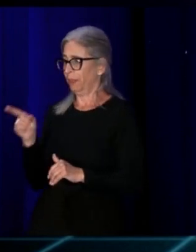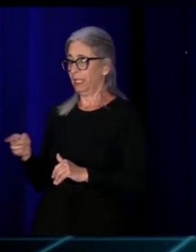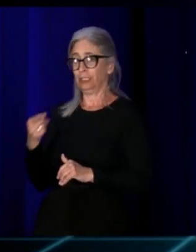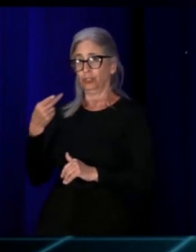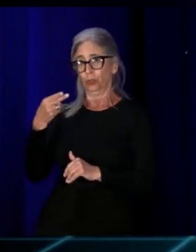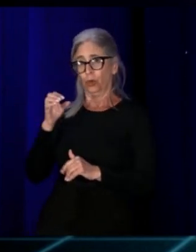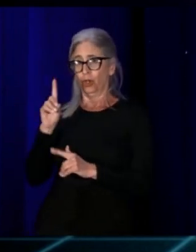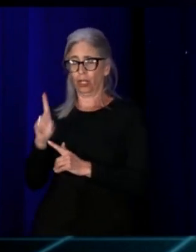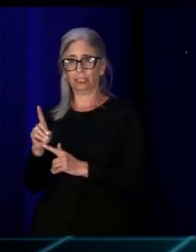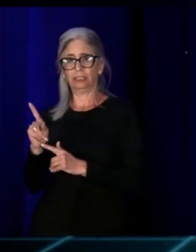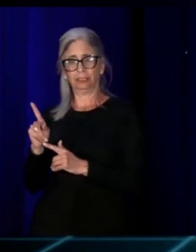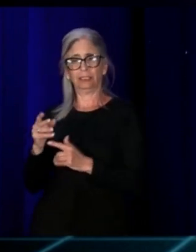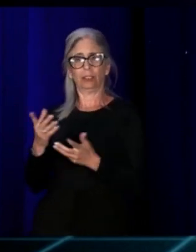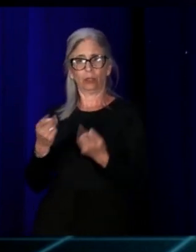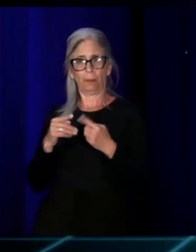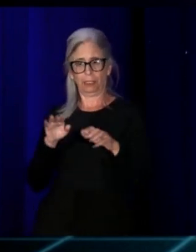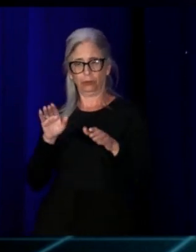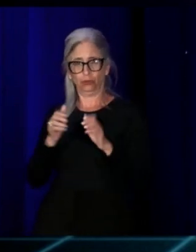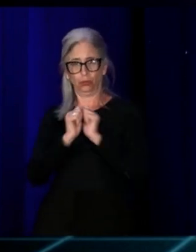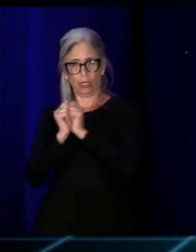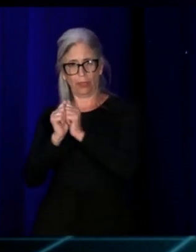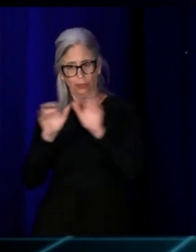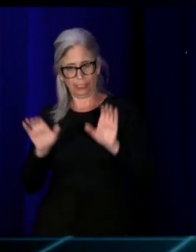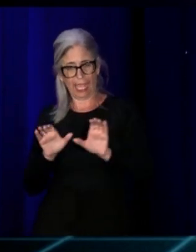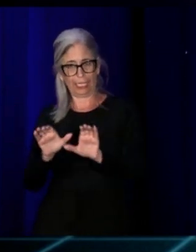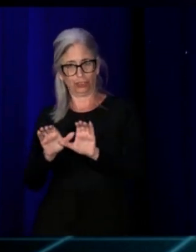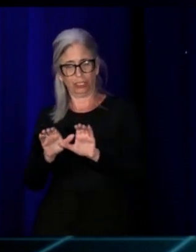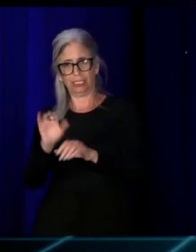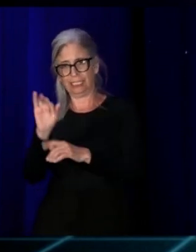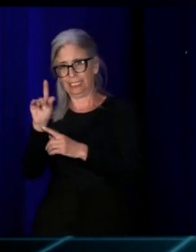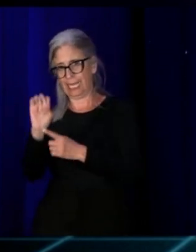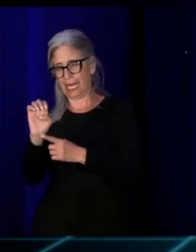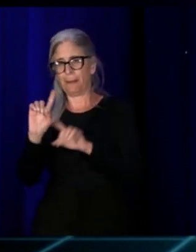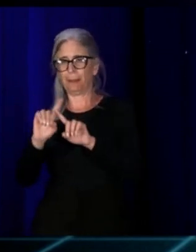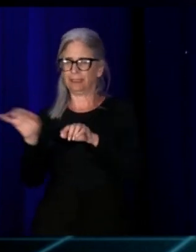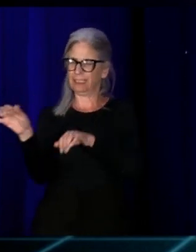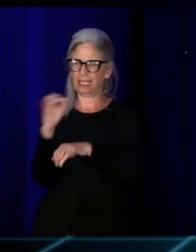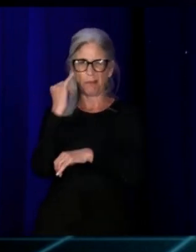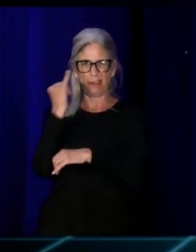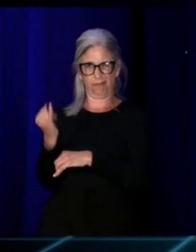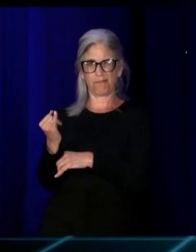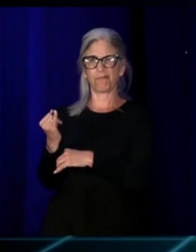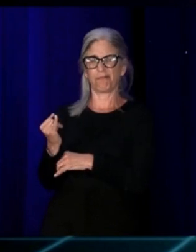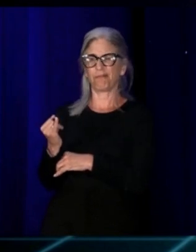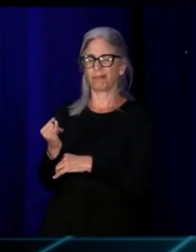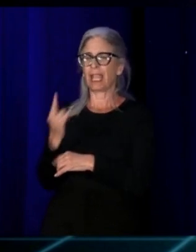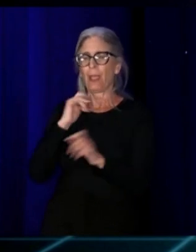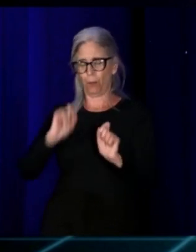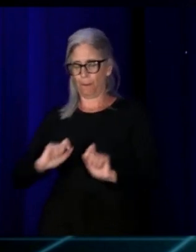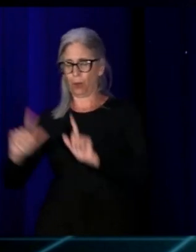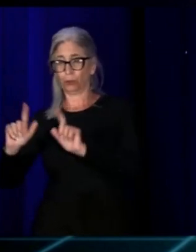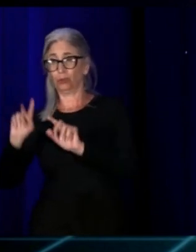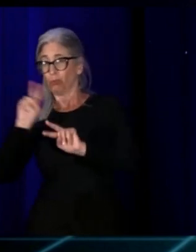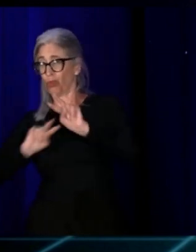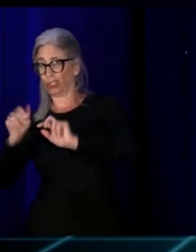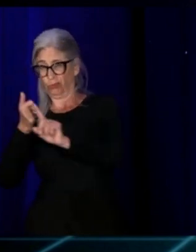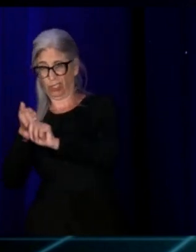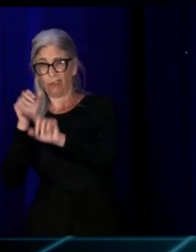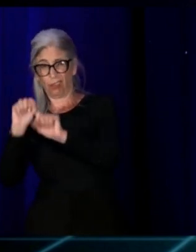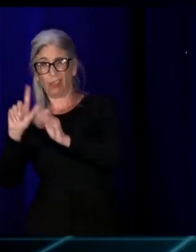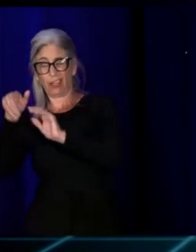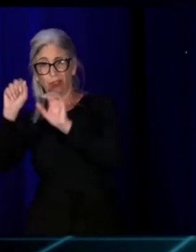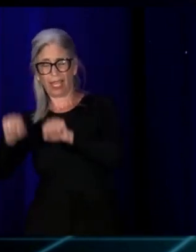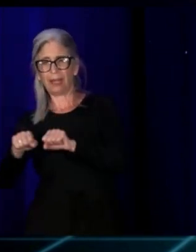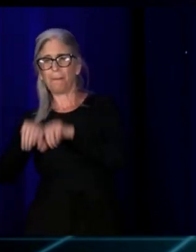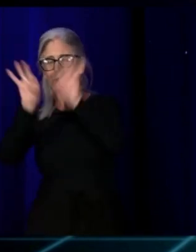of coming together as use action state, but it's the same idea. And I'll post all this code so you can look at it. But this basically gives us a form